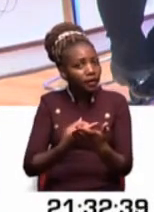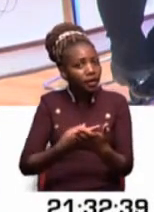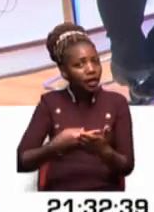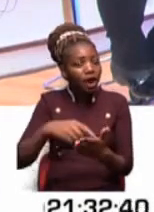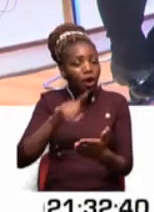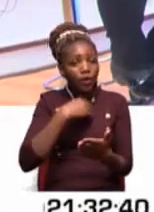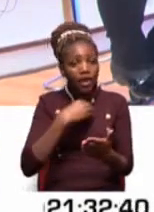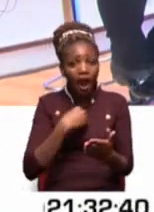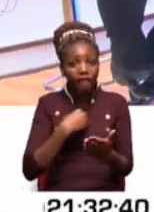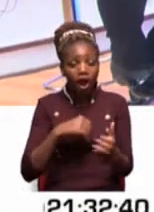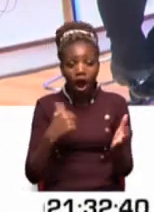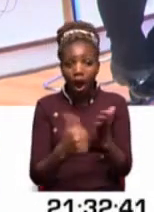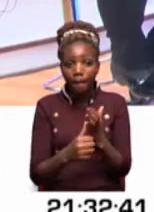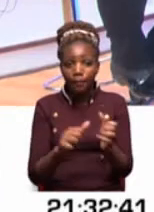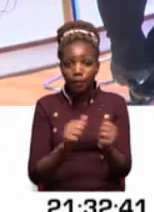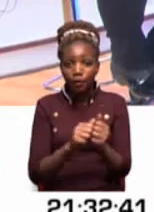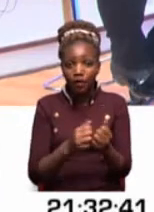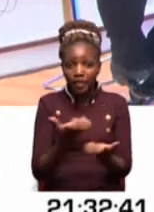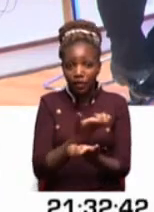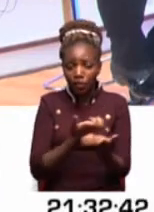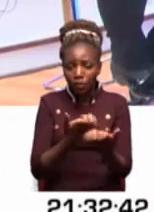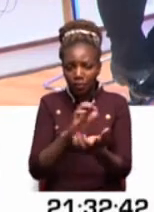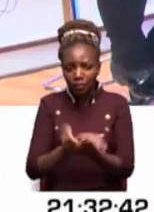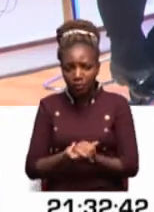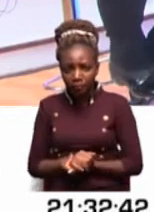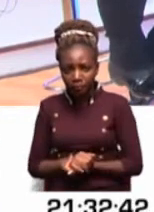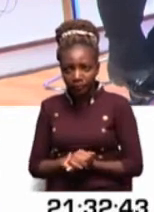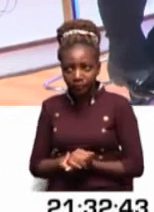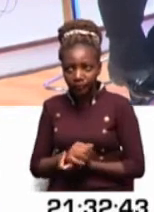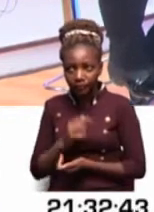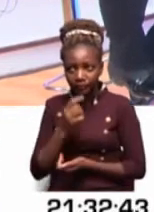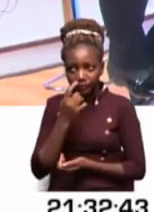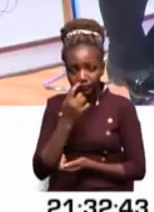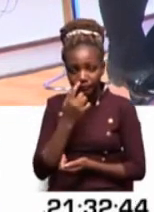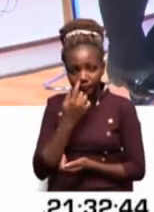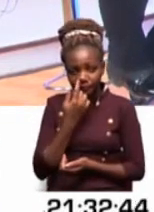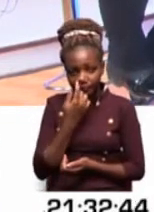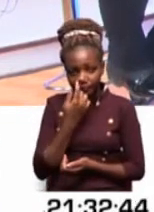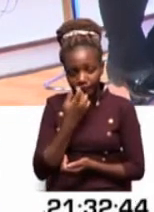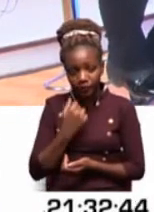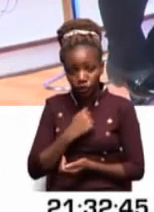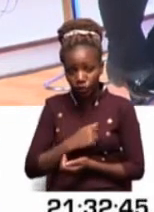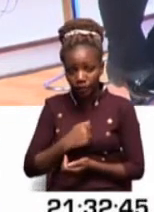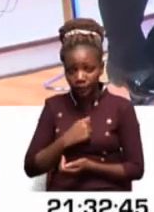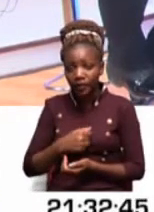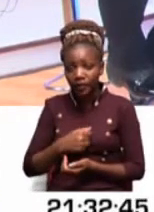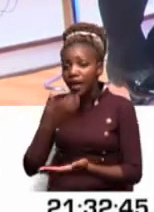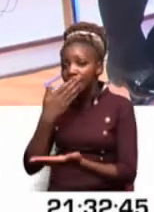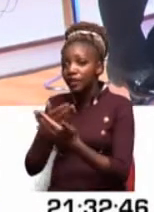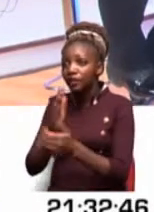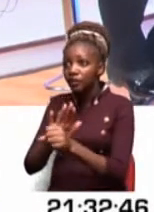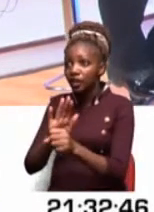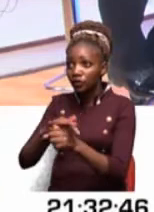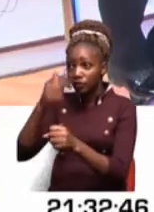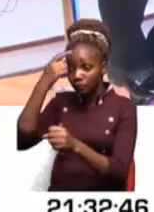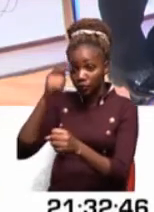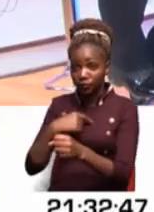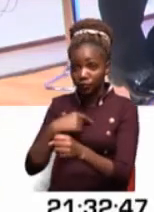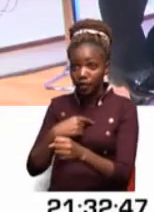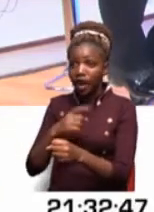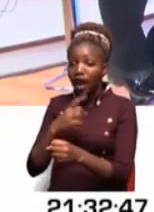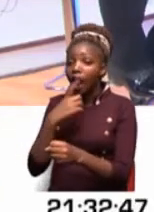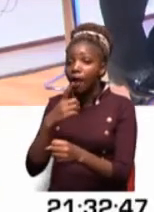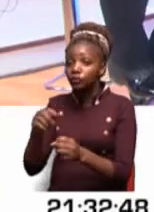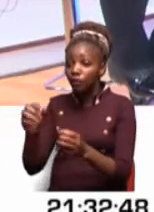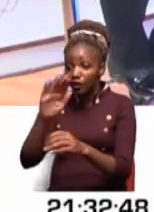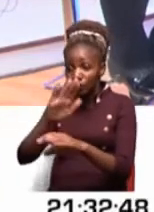sword, that the negativity as well is not ending. Benji, let me start with you. Thank you very much. And I'm sure you called me because this is the kind of things I talk about all the time.